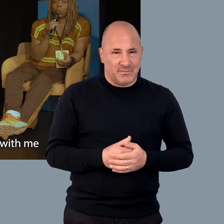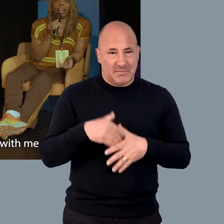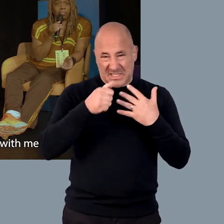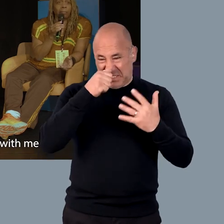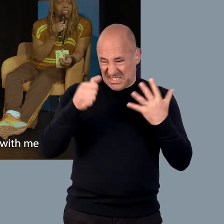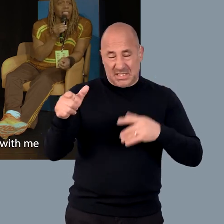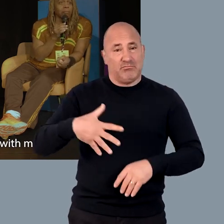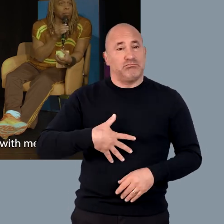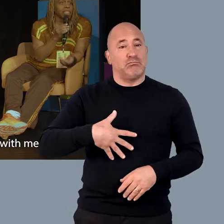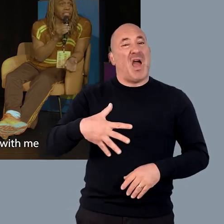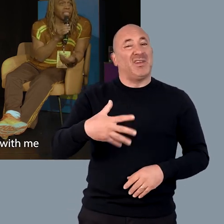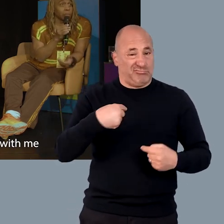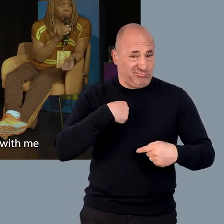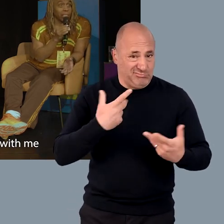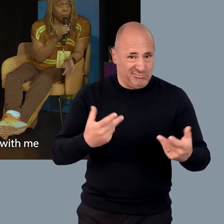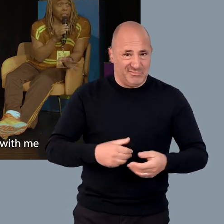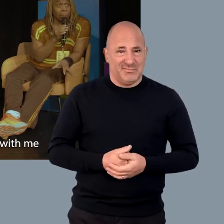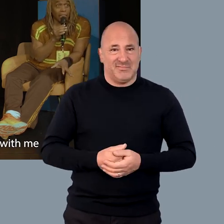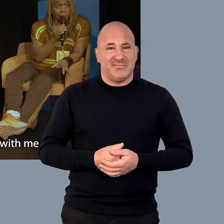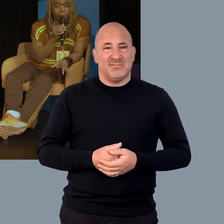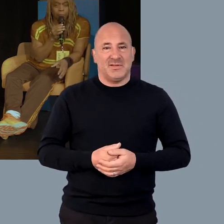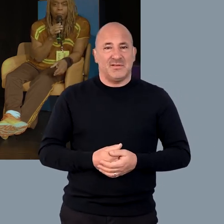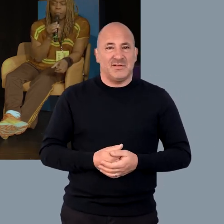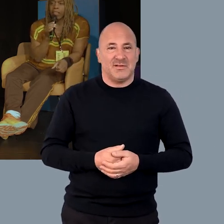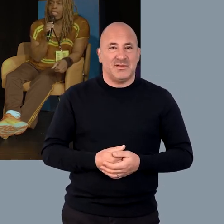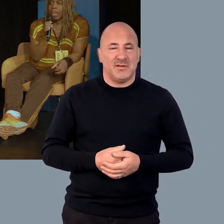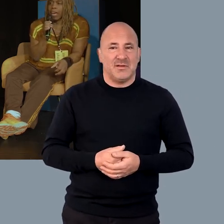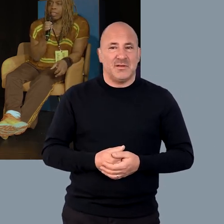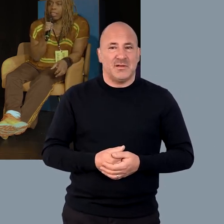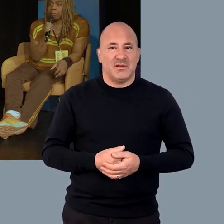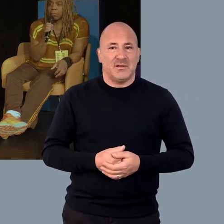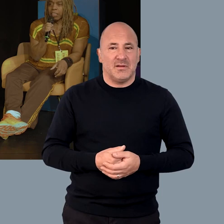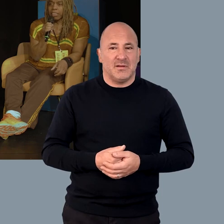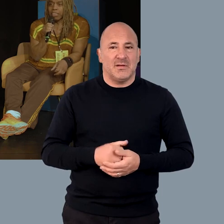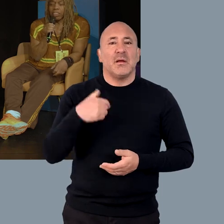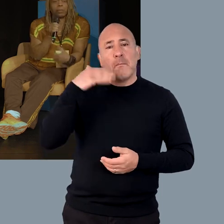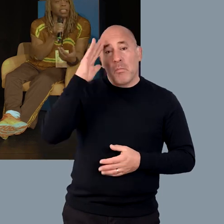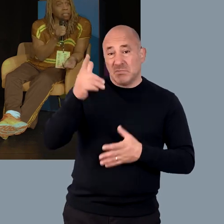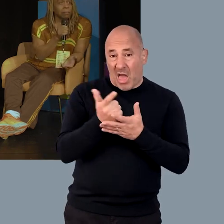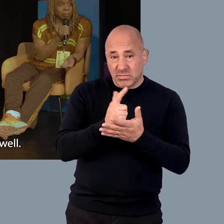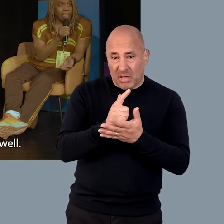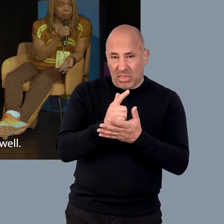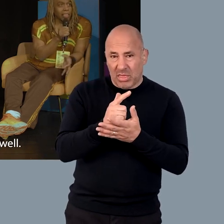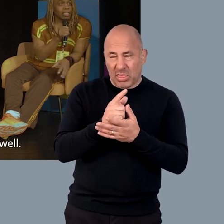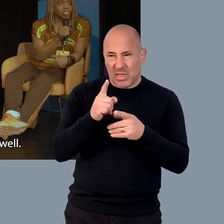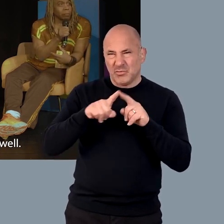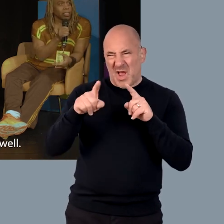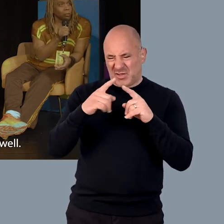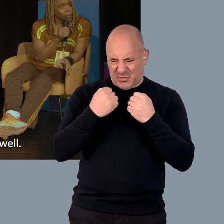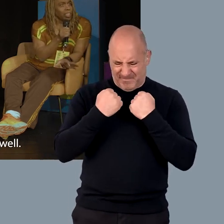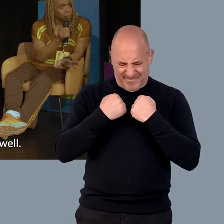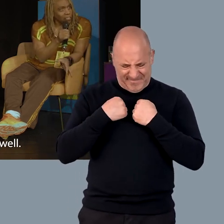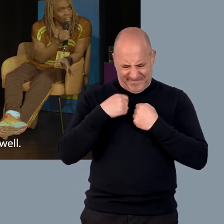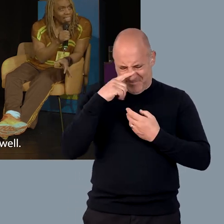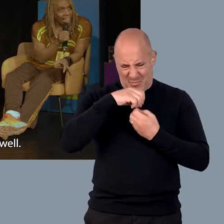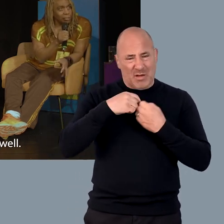12. And by the time she was 16, she was pregnant with me. And, and she was, my mum's a lesbian, and she